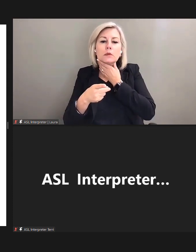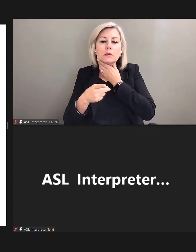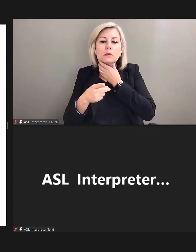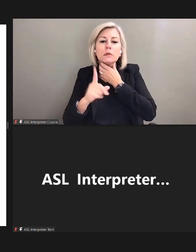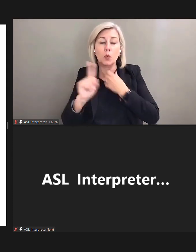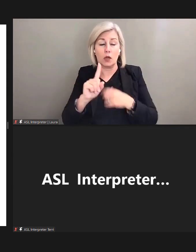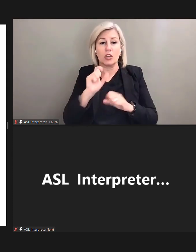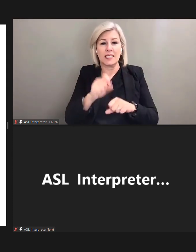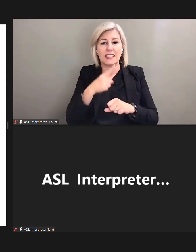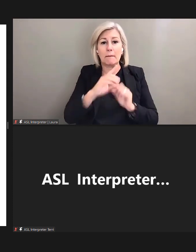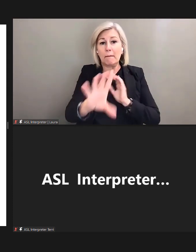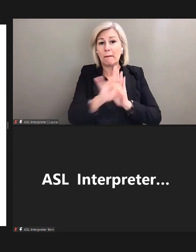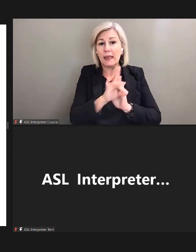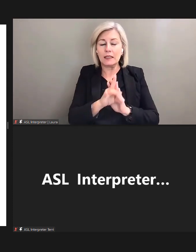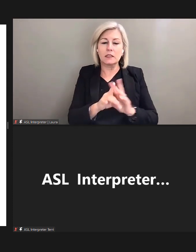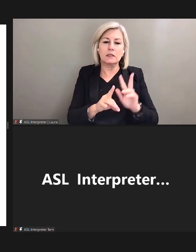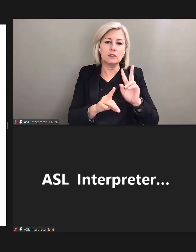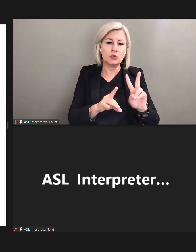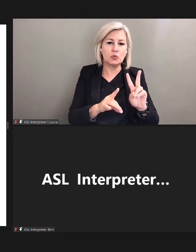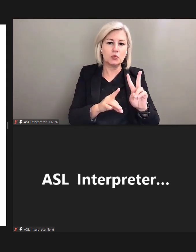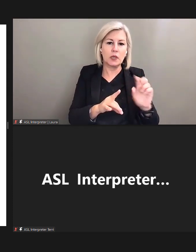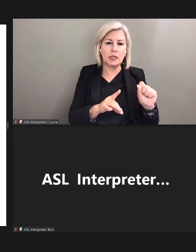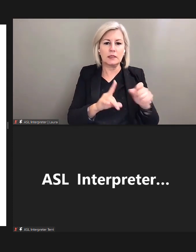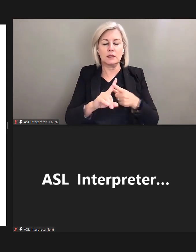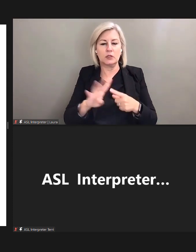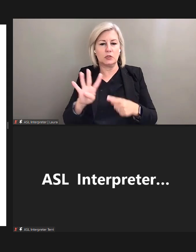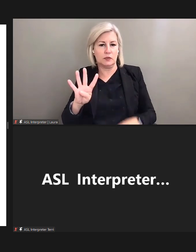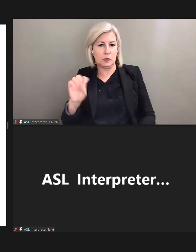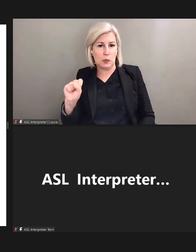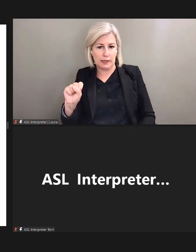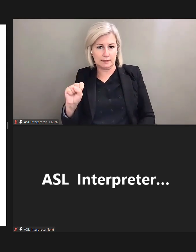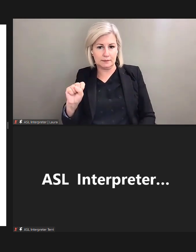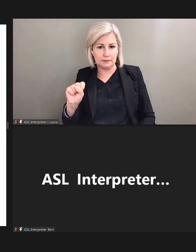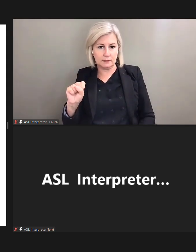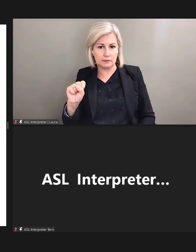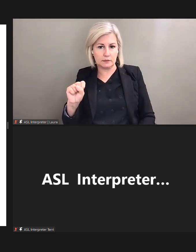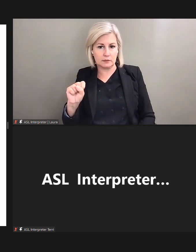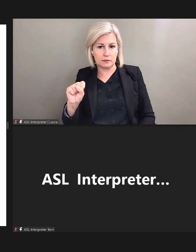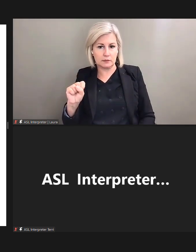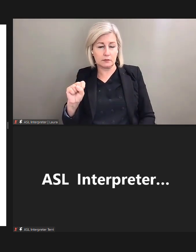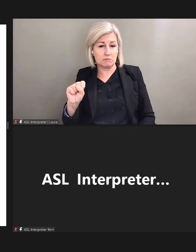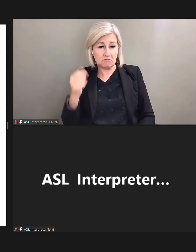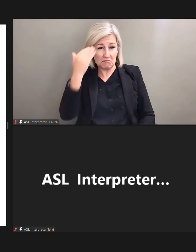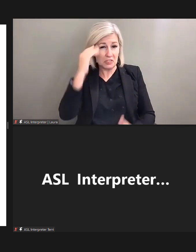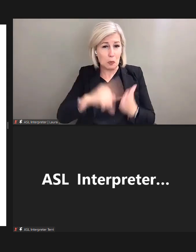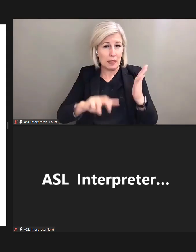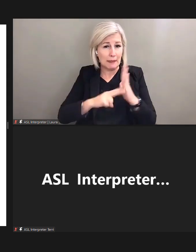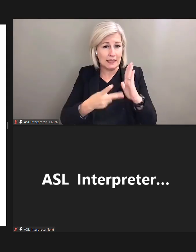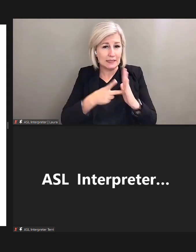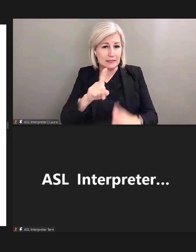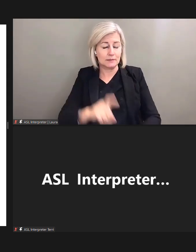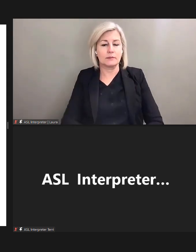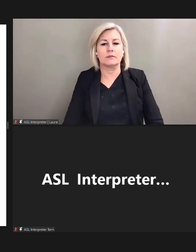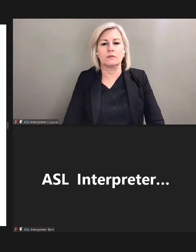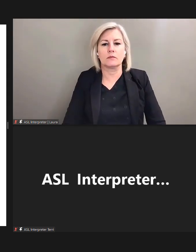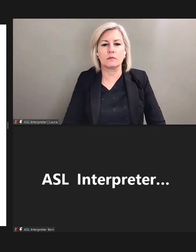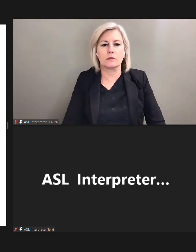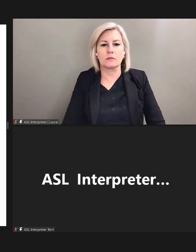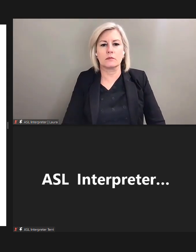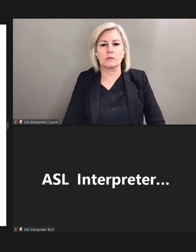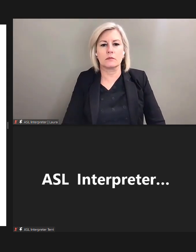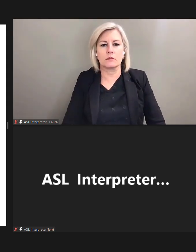it says you can pick between 2S to 4S. Do you know what that means?